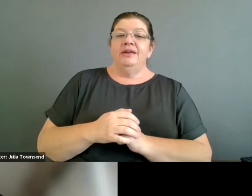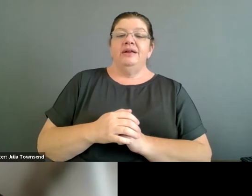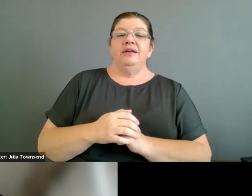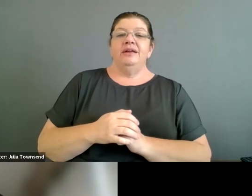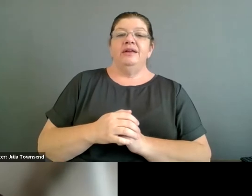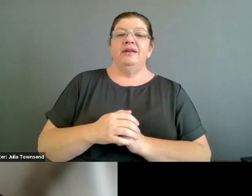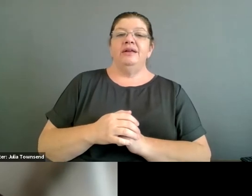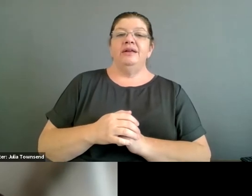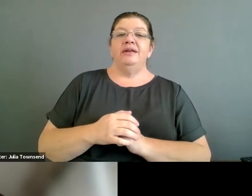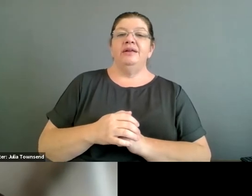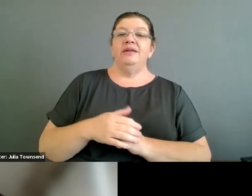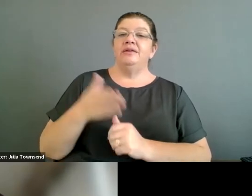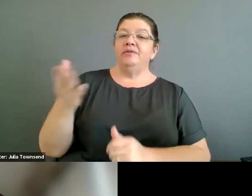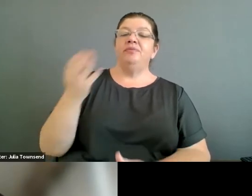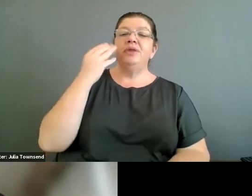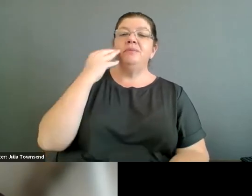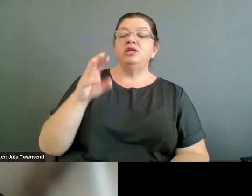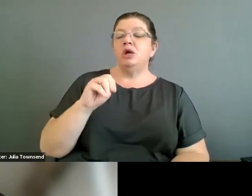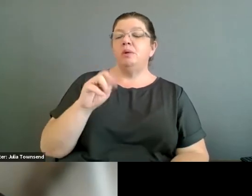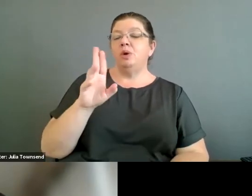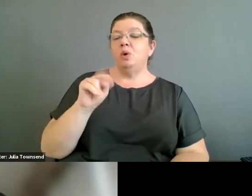Oh, please, Mrs. Munoz.